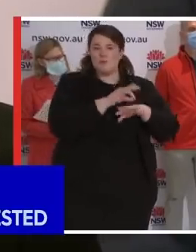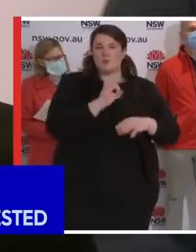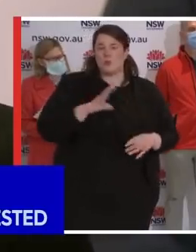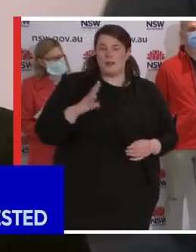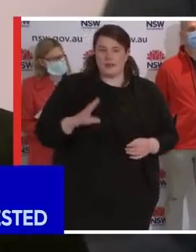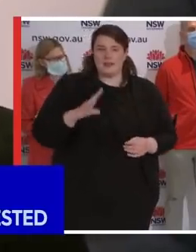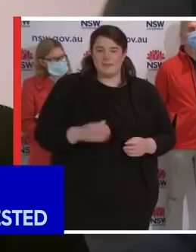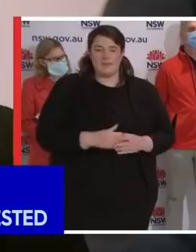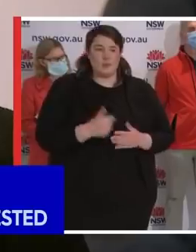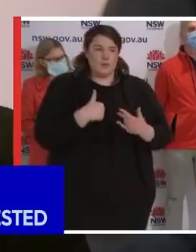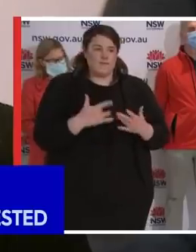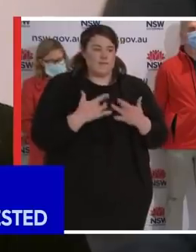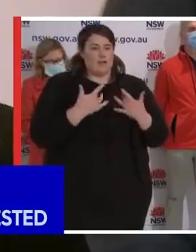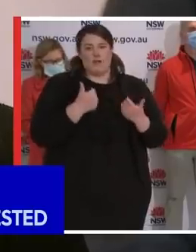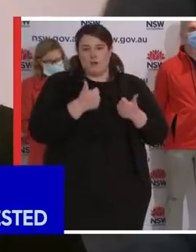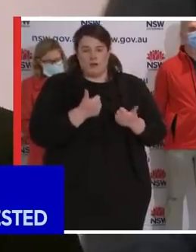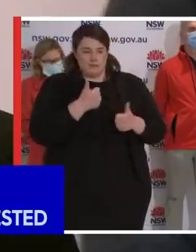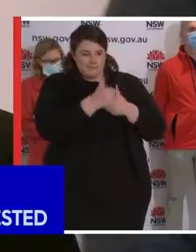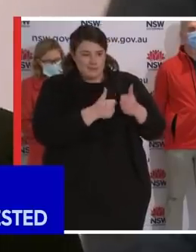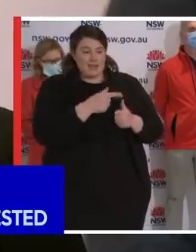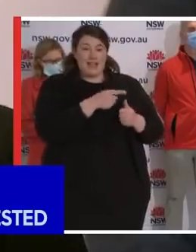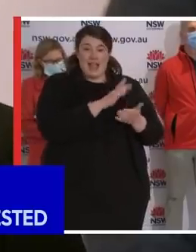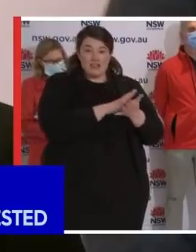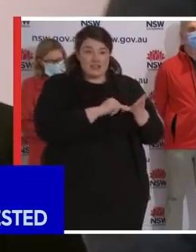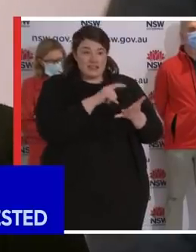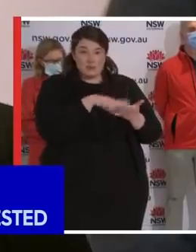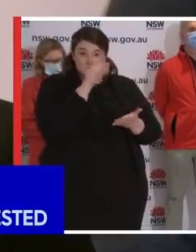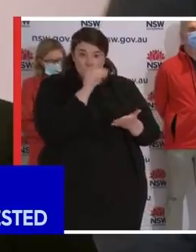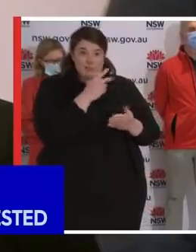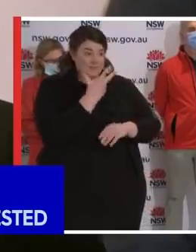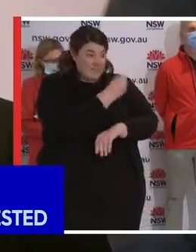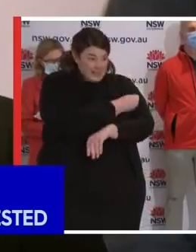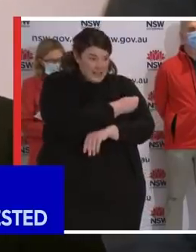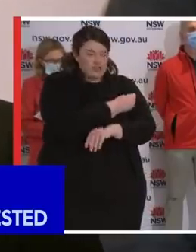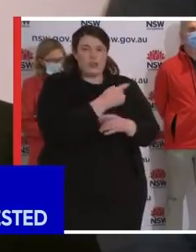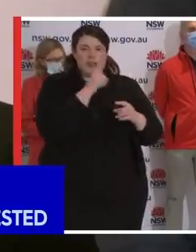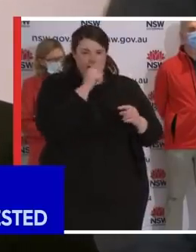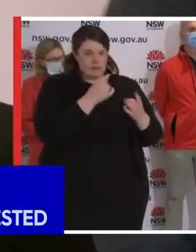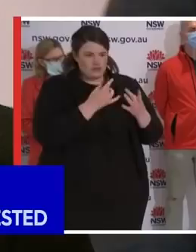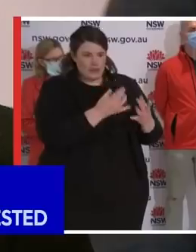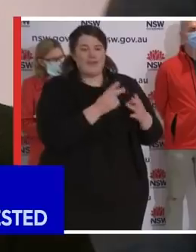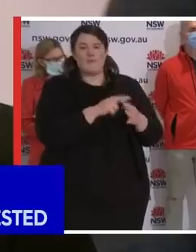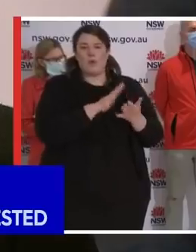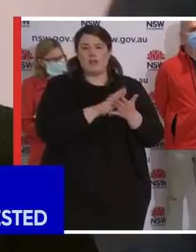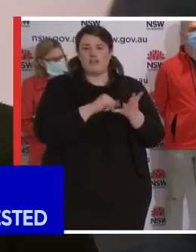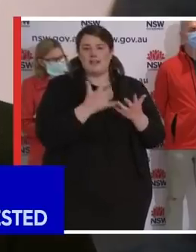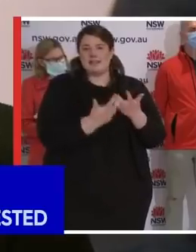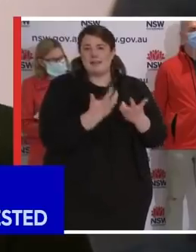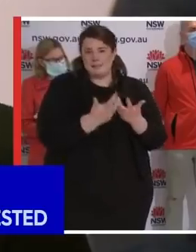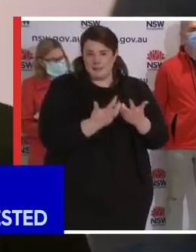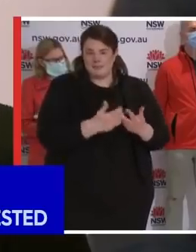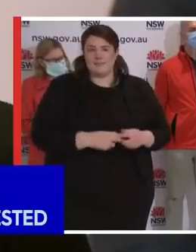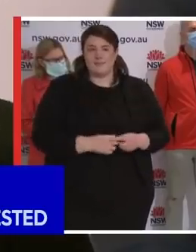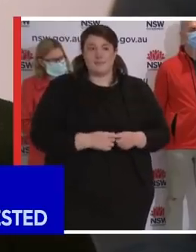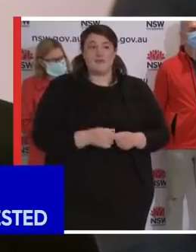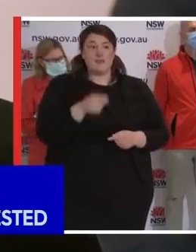to safely sit their exams, to make sure they're vaccinated by the time their exams roll round. And I want to thank all those students who've already registered, those that are